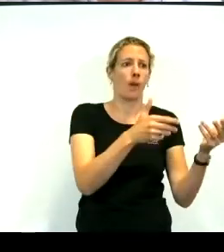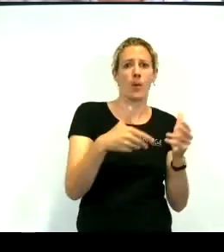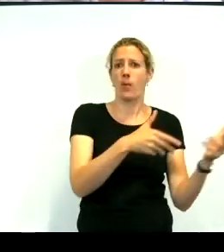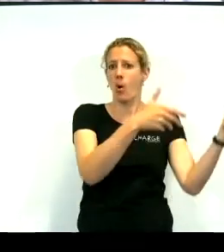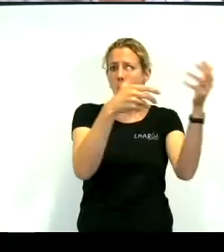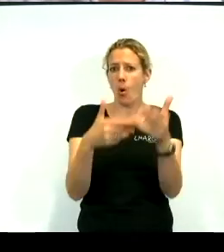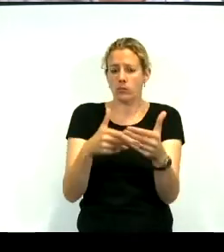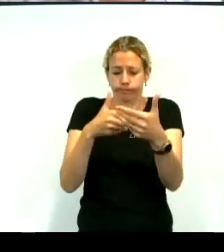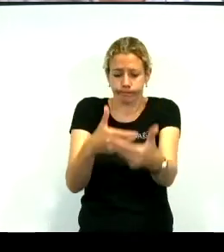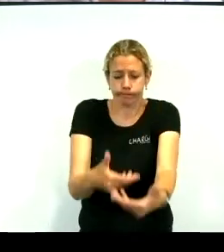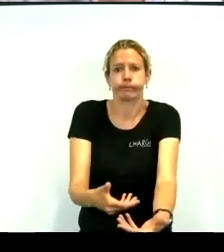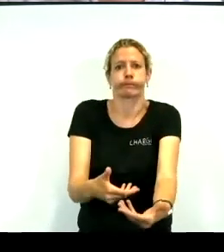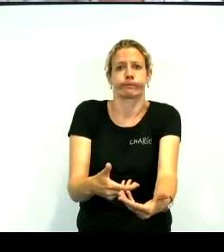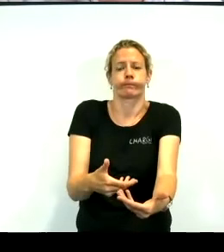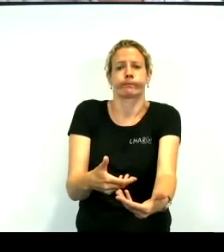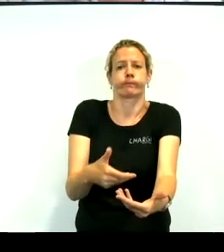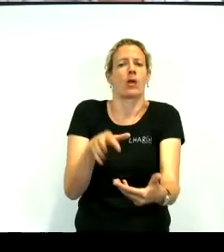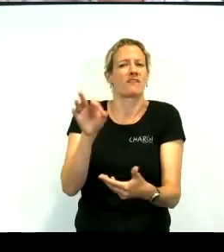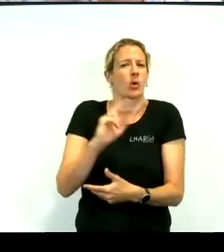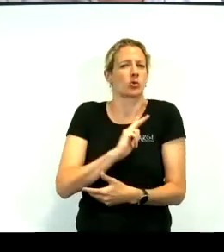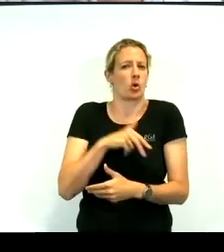hope that's helpful.